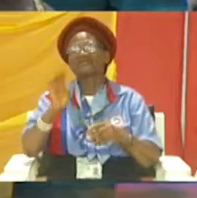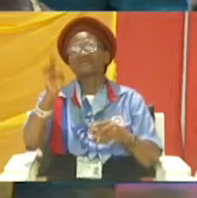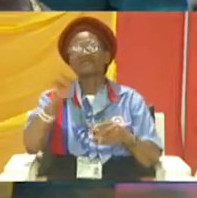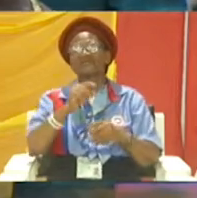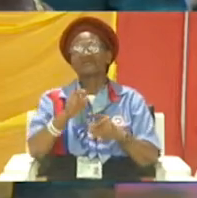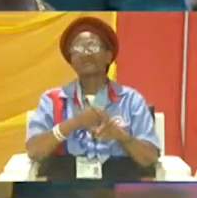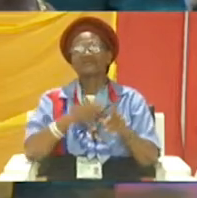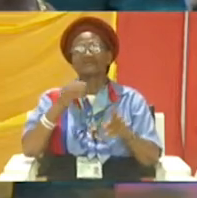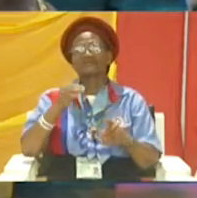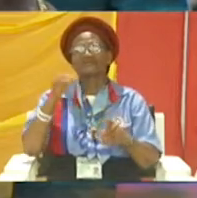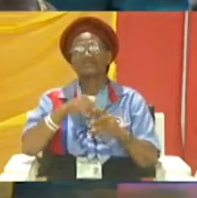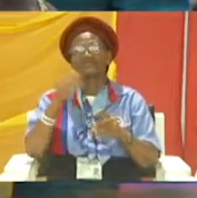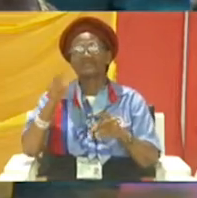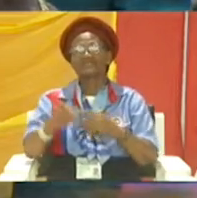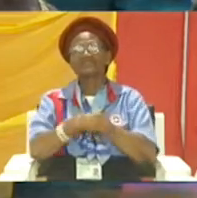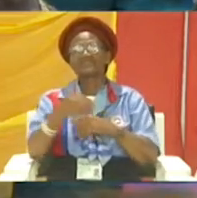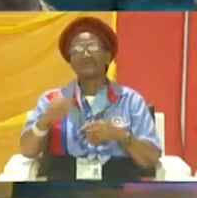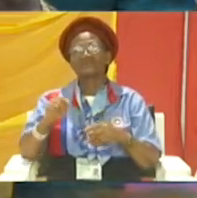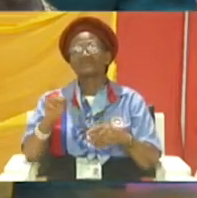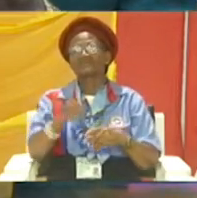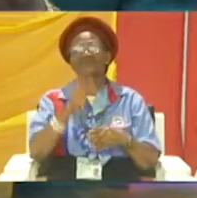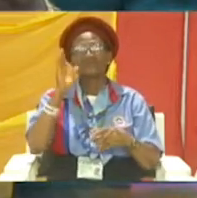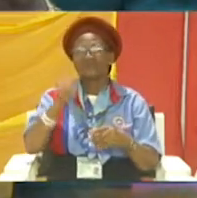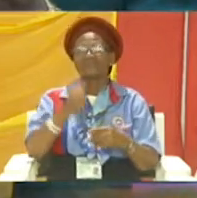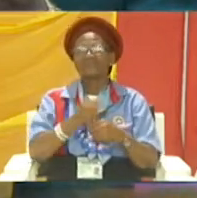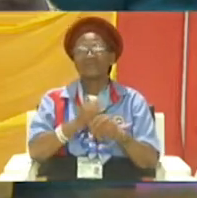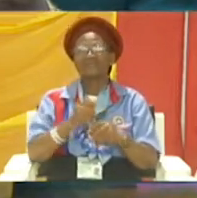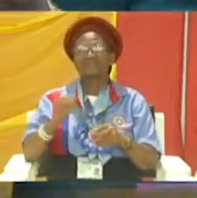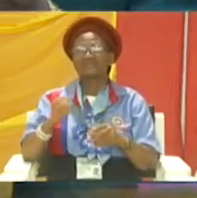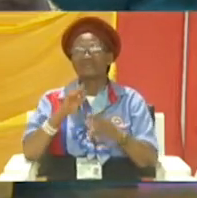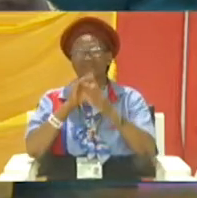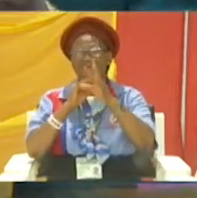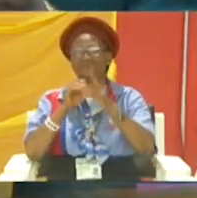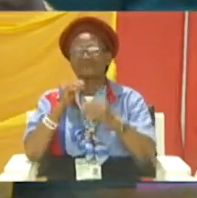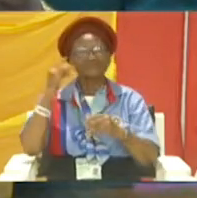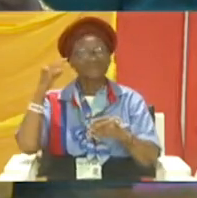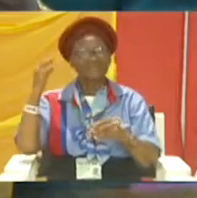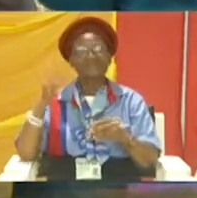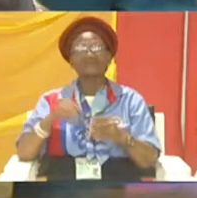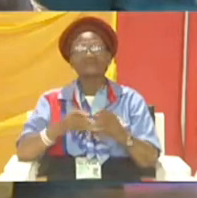day of atonement shall ye make the trumpet sound throughout all your land.